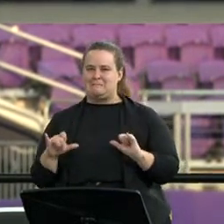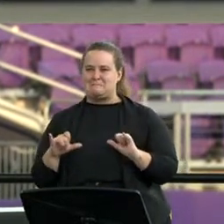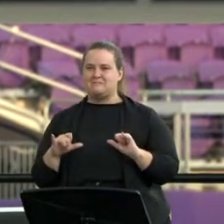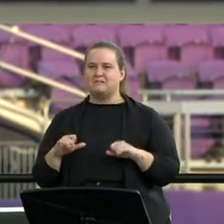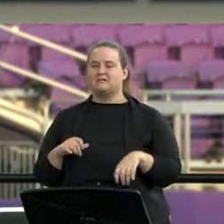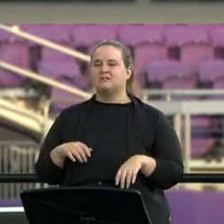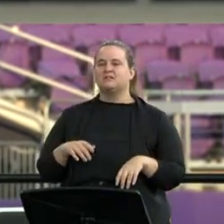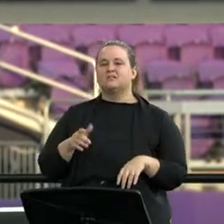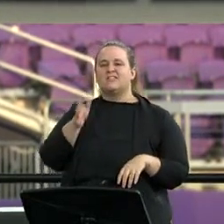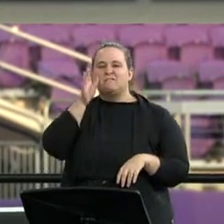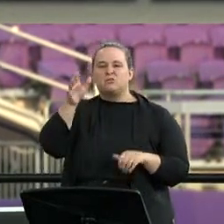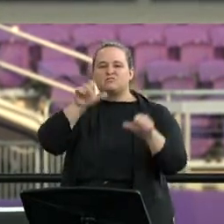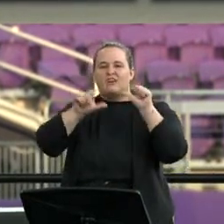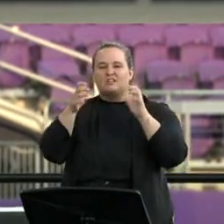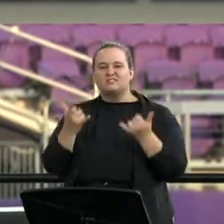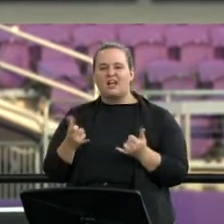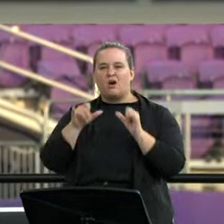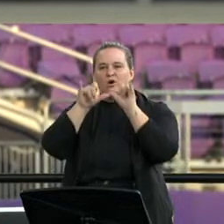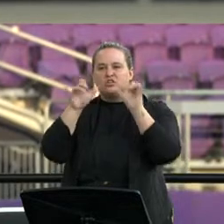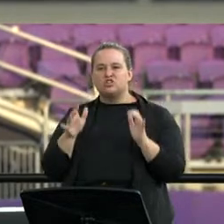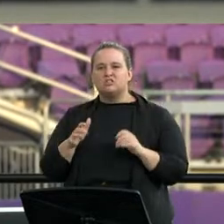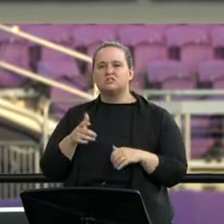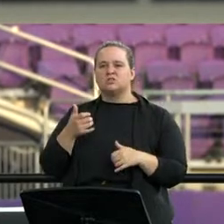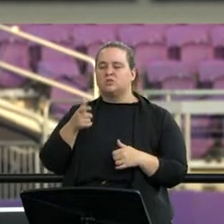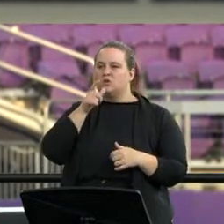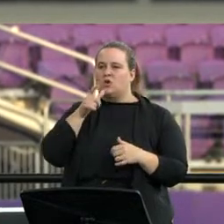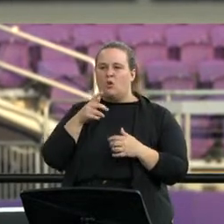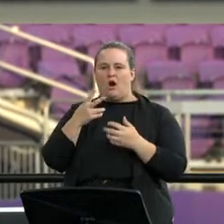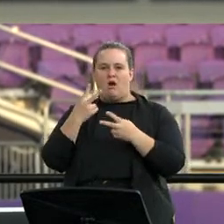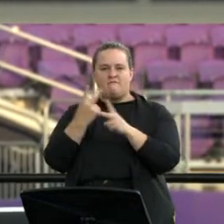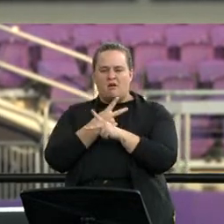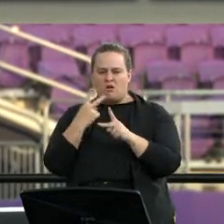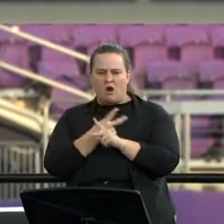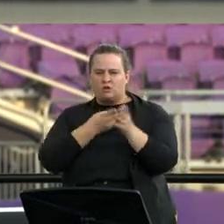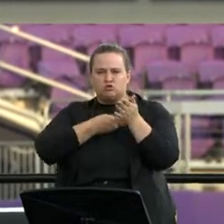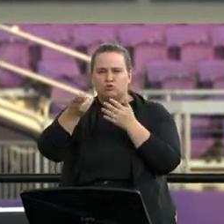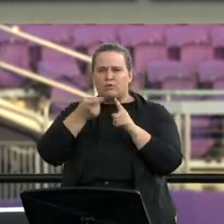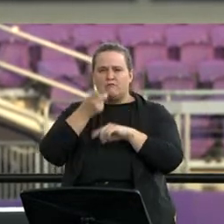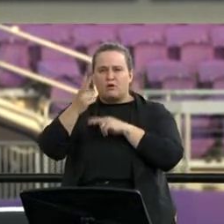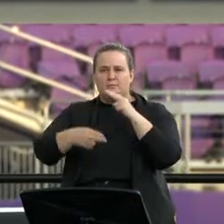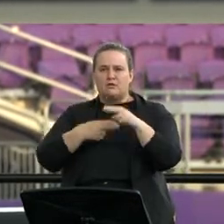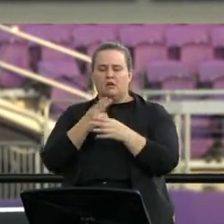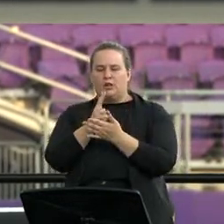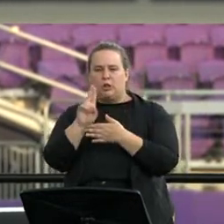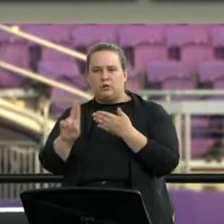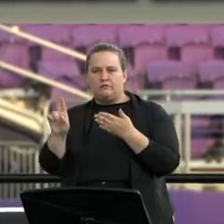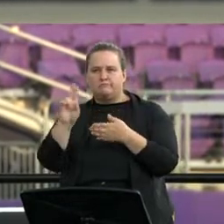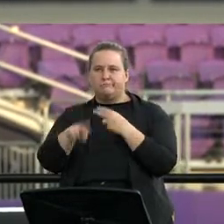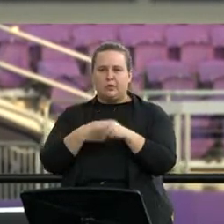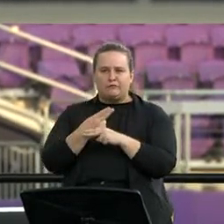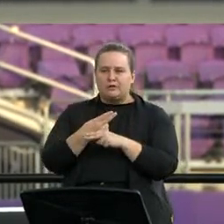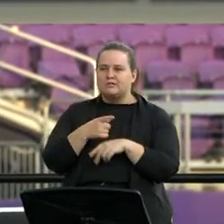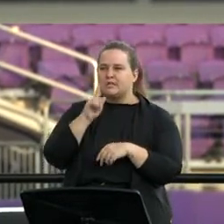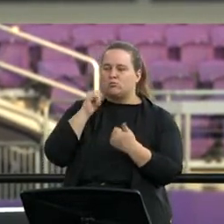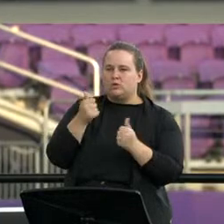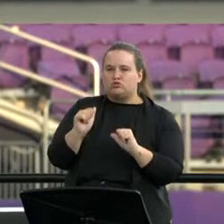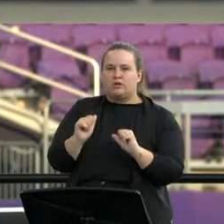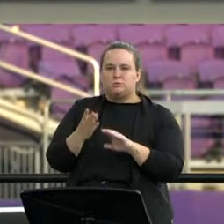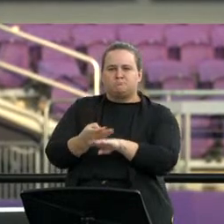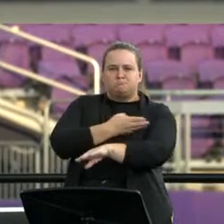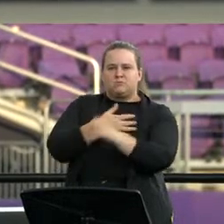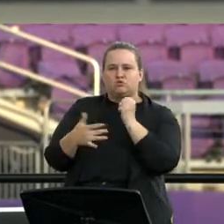future scientists and engineers, boldly uncover the truths of the universe and passionately improve technology to help people around the